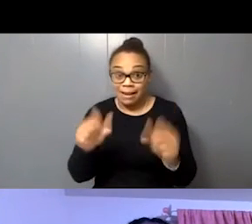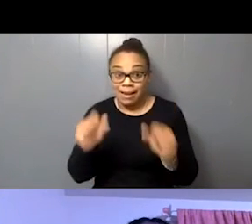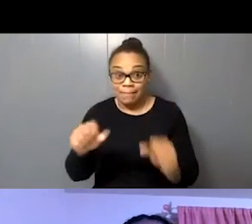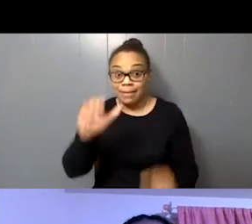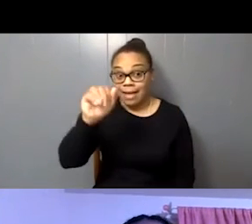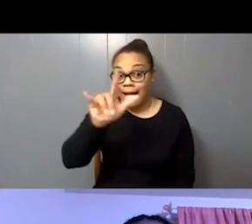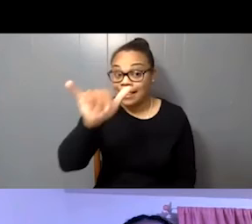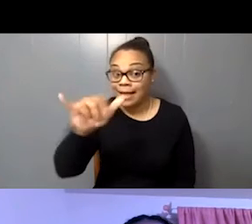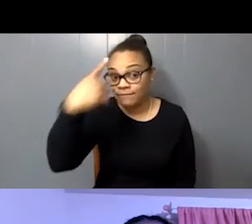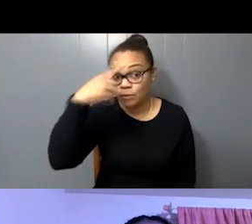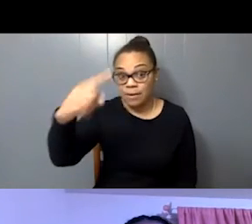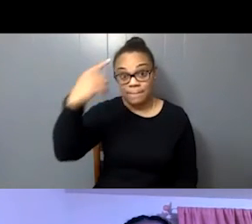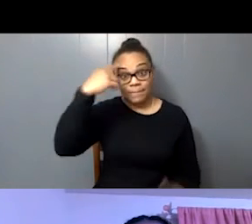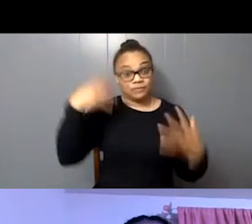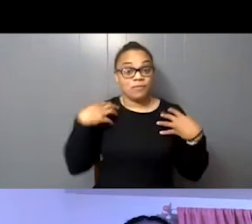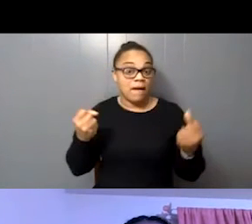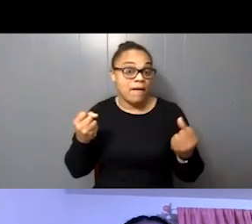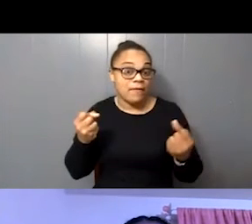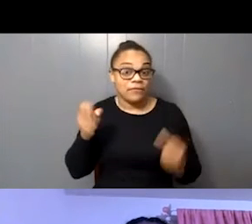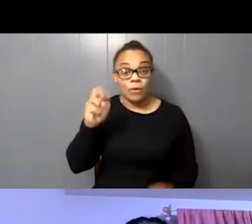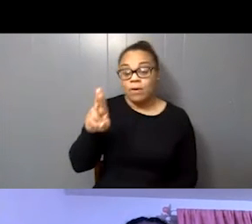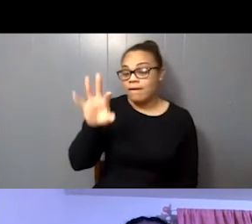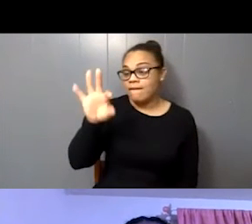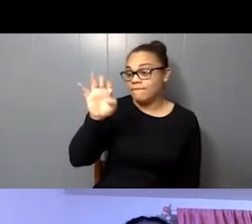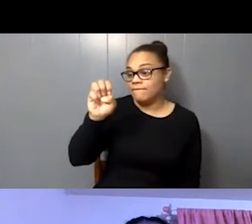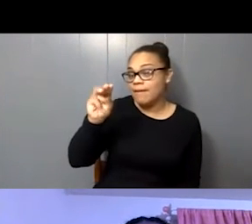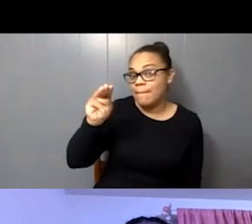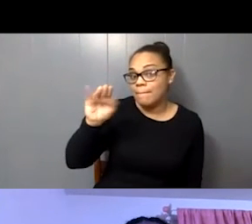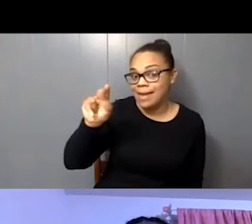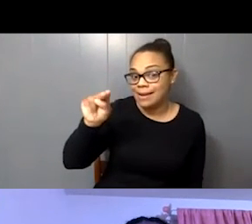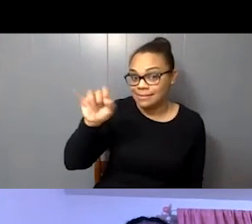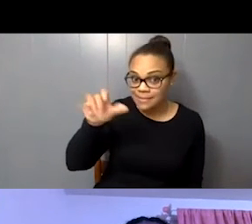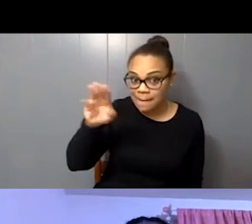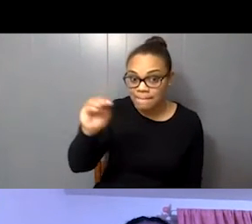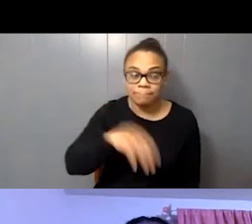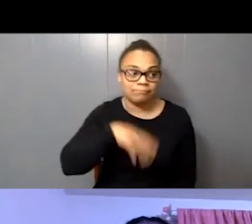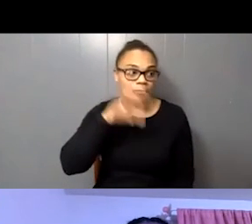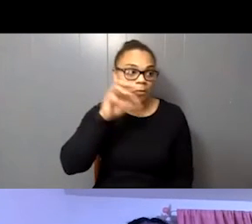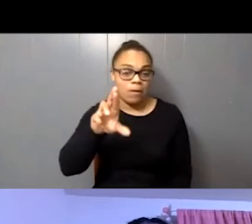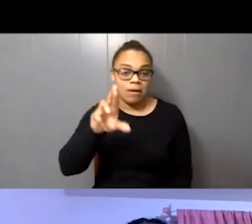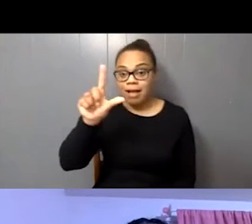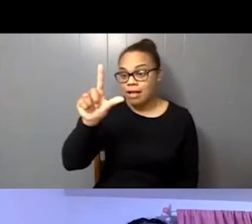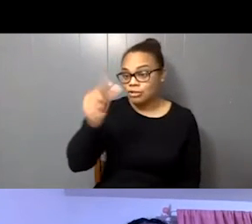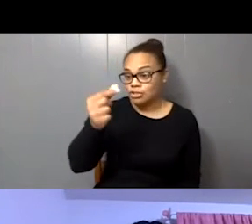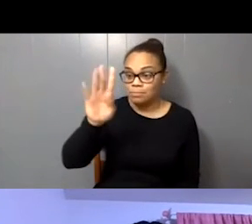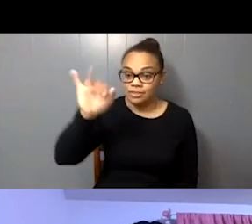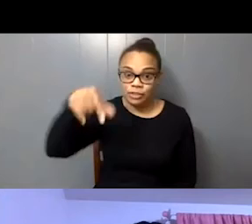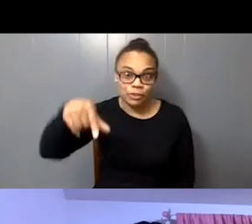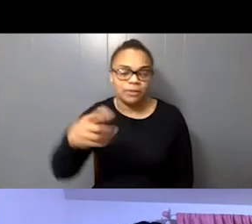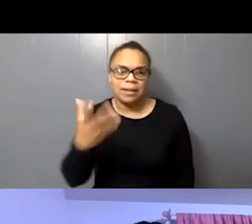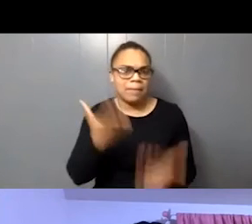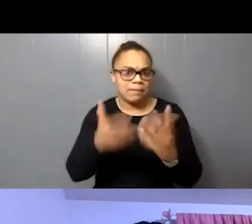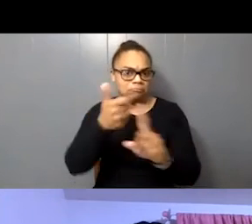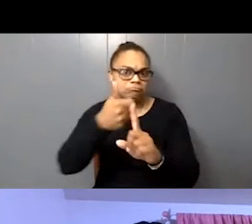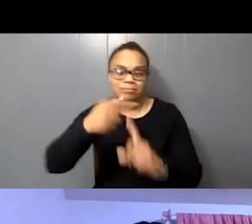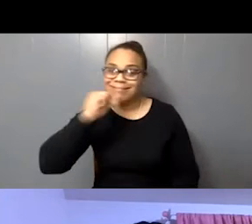feminism, LGBT, even if you're not gay or not necessarily an active feminist or a person with a